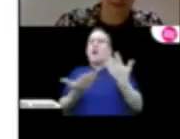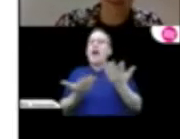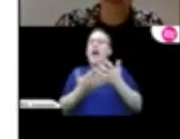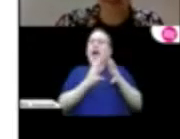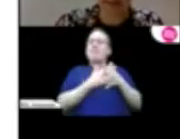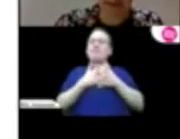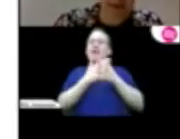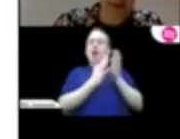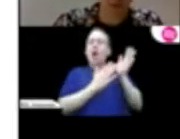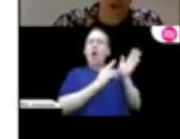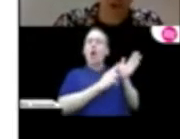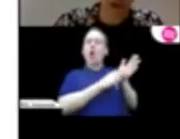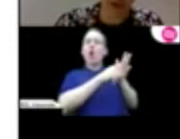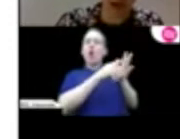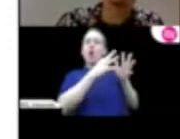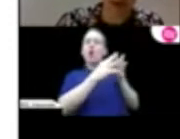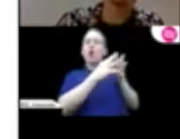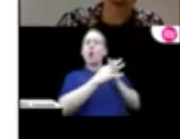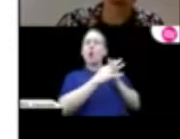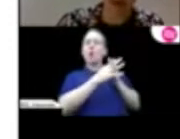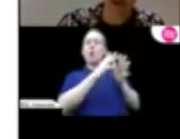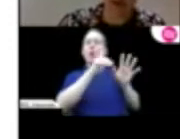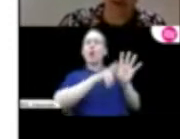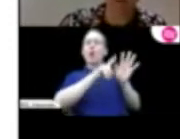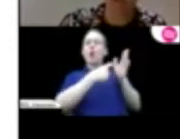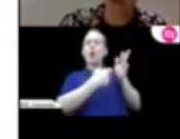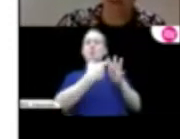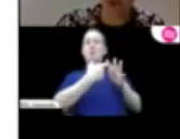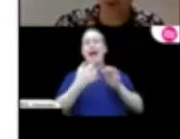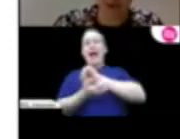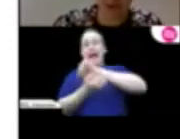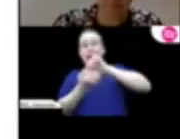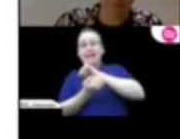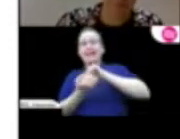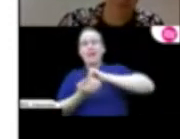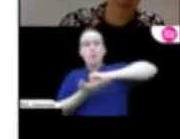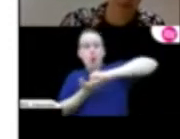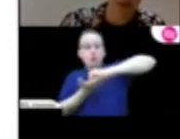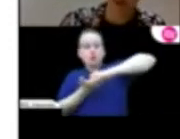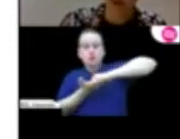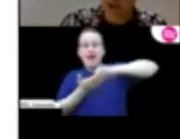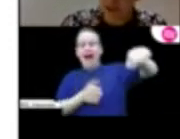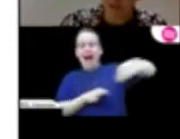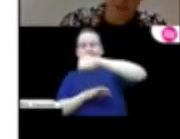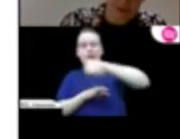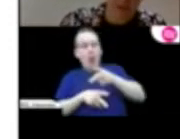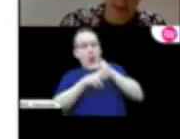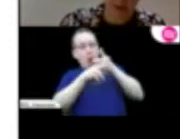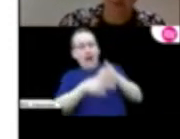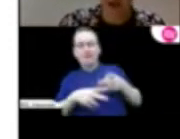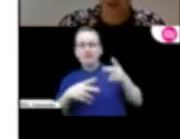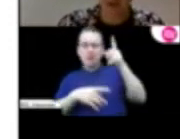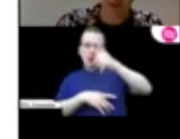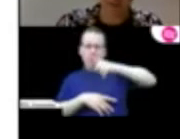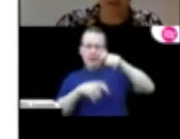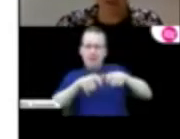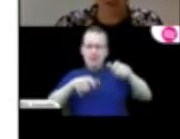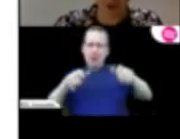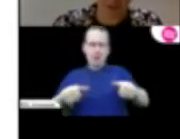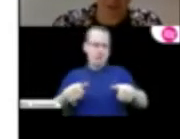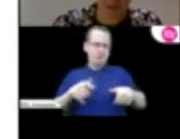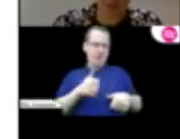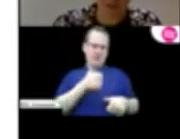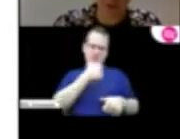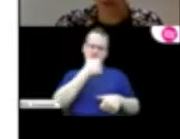her living by cleaning, washing and ironing and looking after people who were ill. She had a real talent for helping people